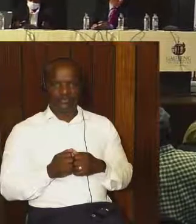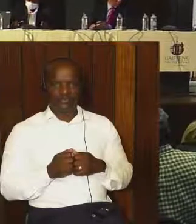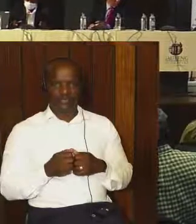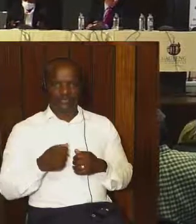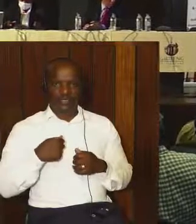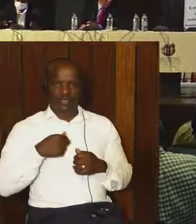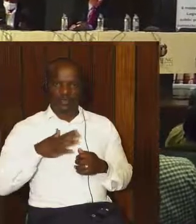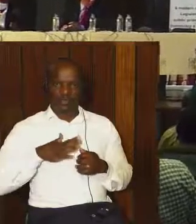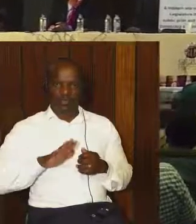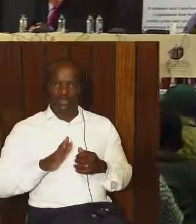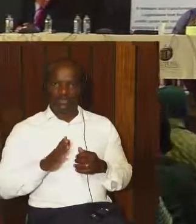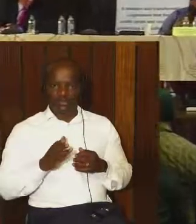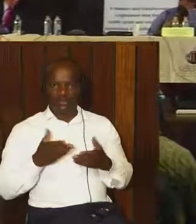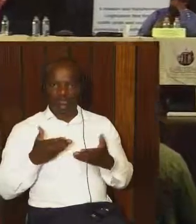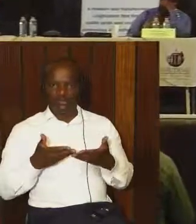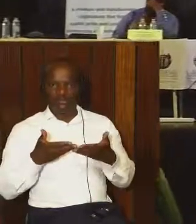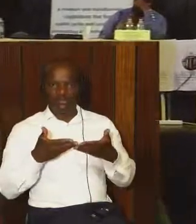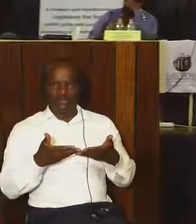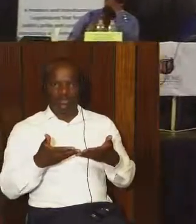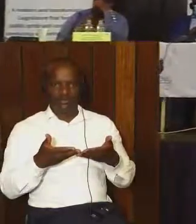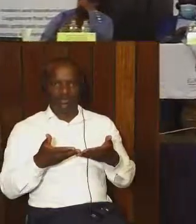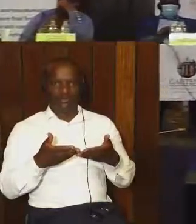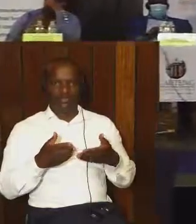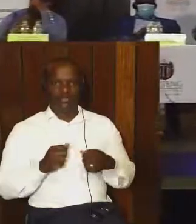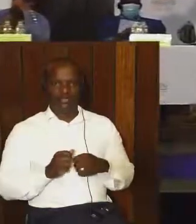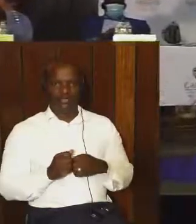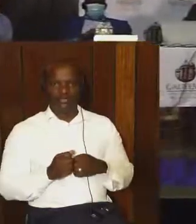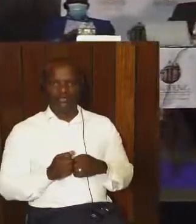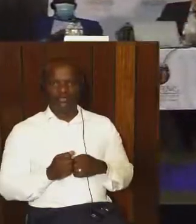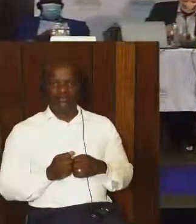I want to bring to the attention of the